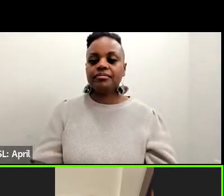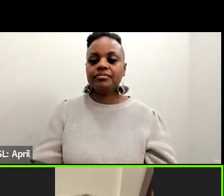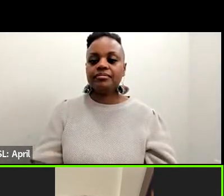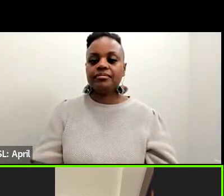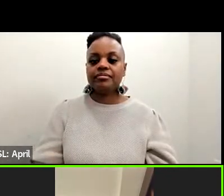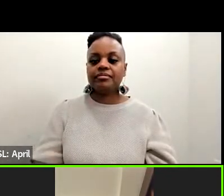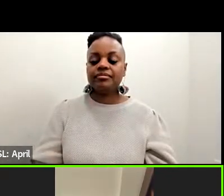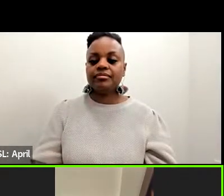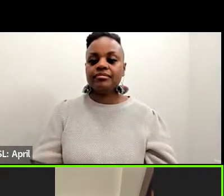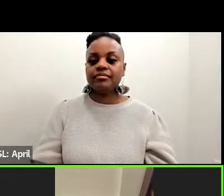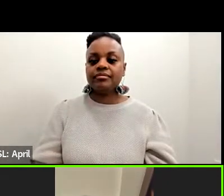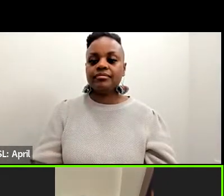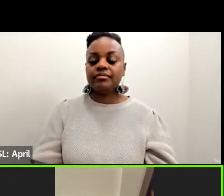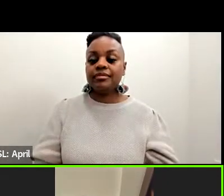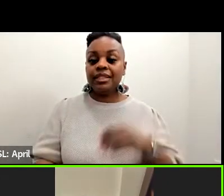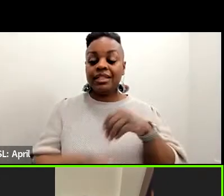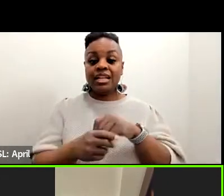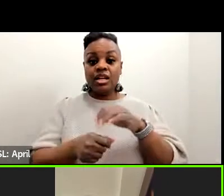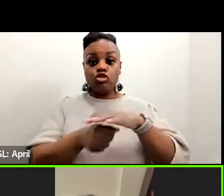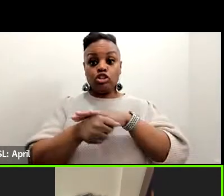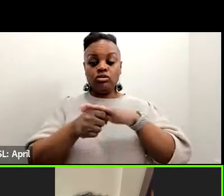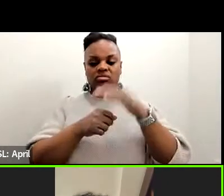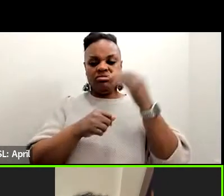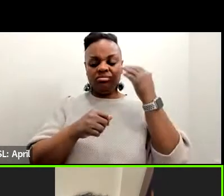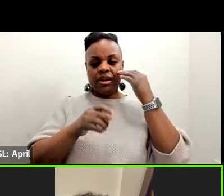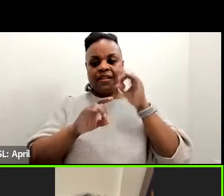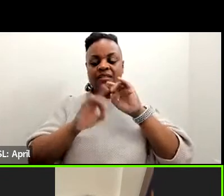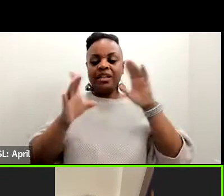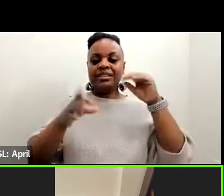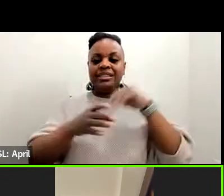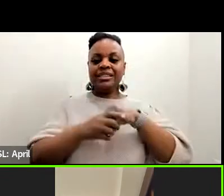and in Libya, it was natural that some of them got attracted to